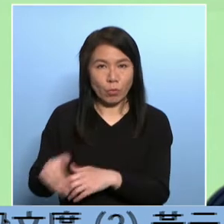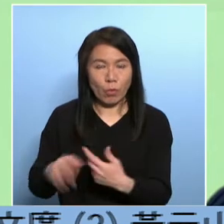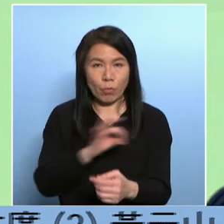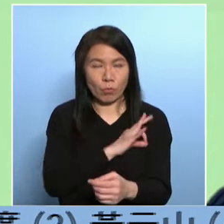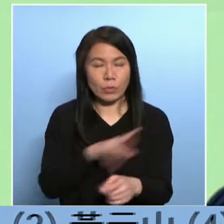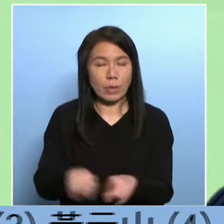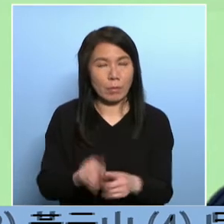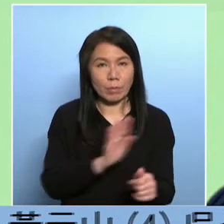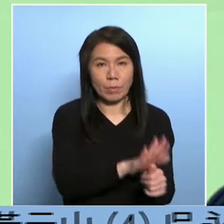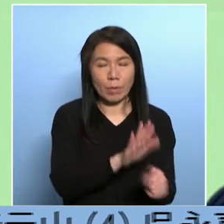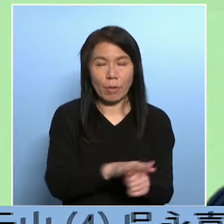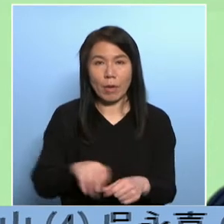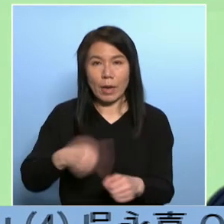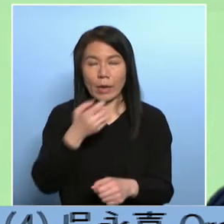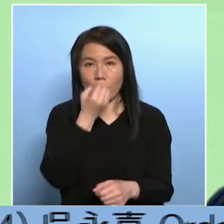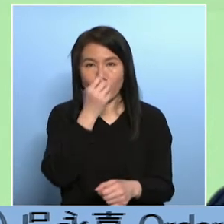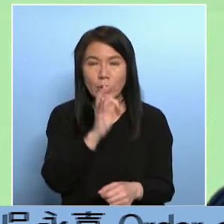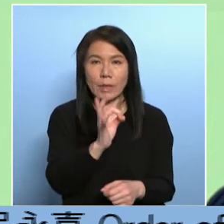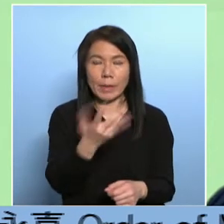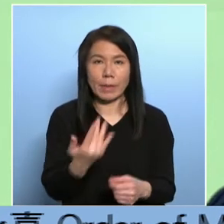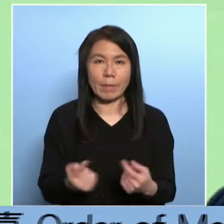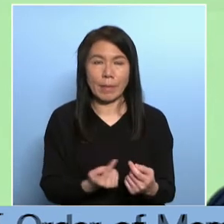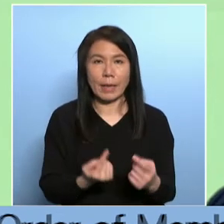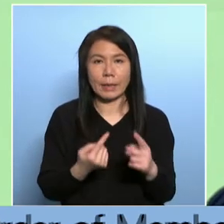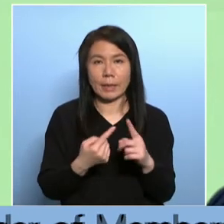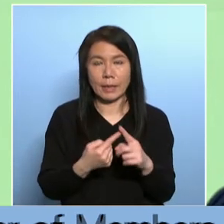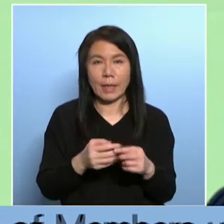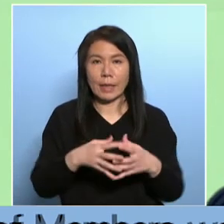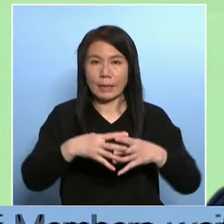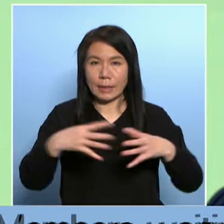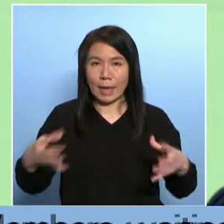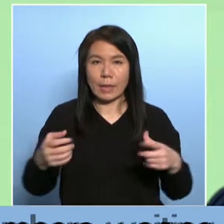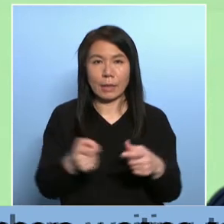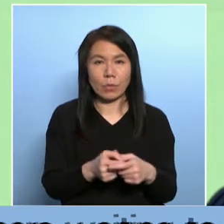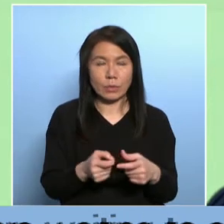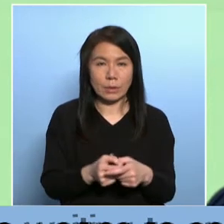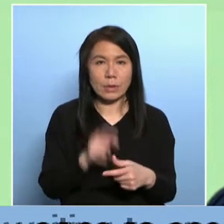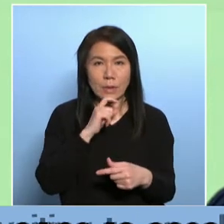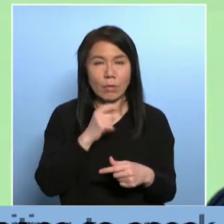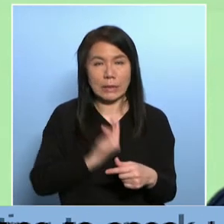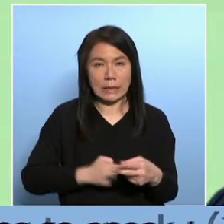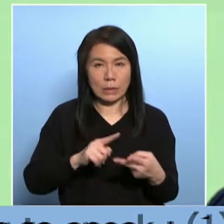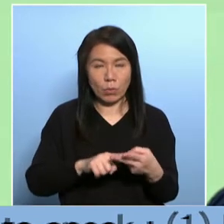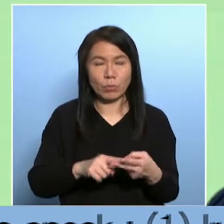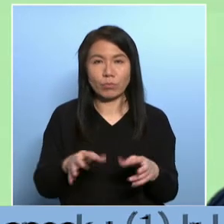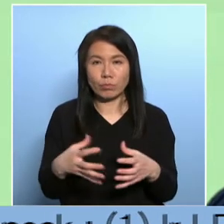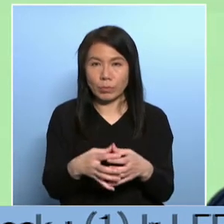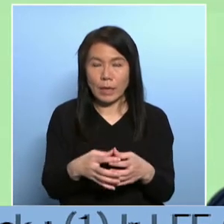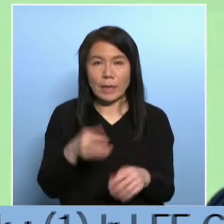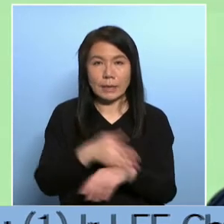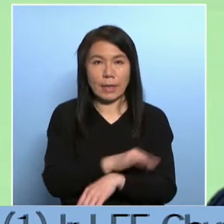will respond to that and chip in their effort. At the same time, there are many